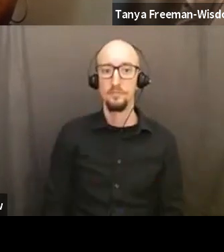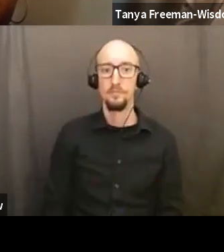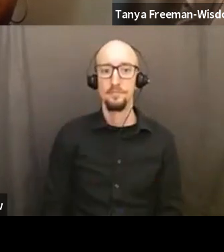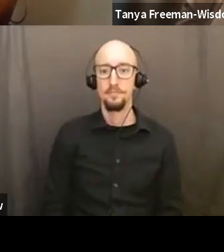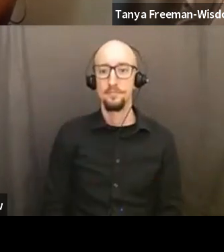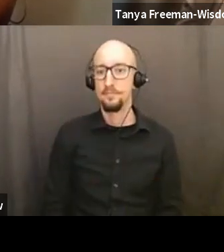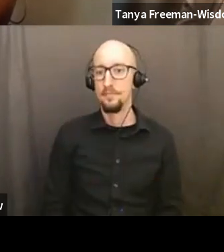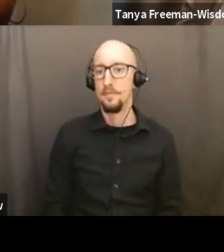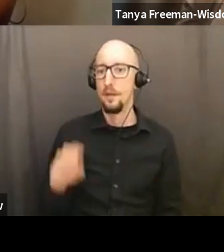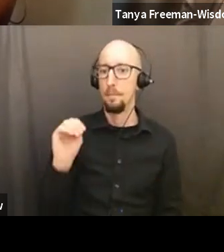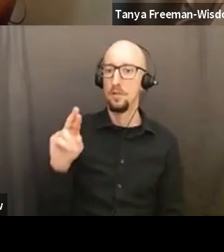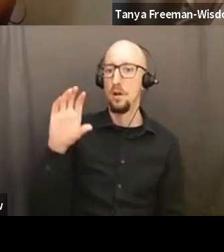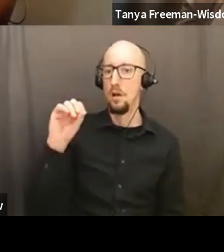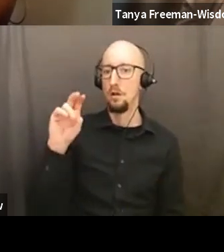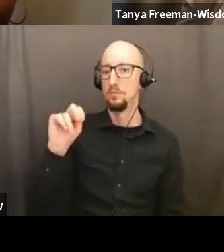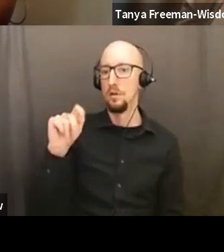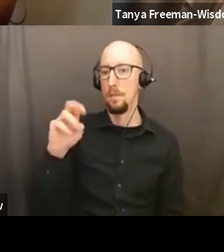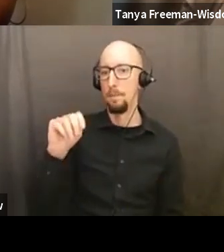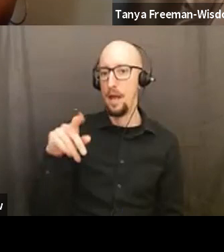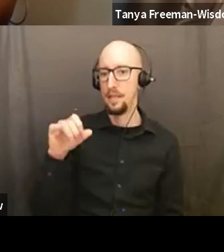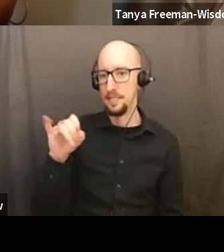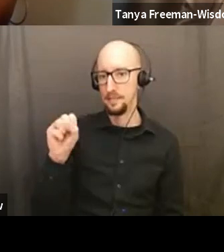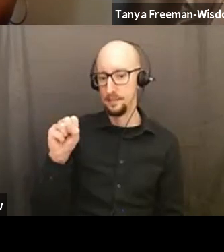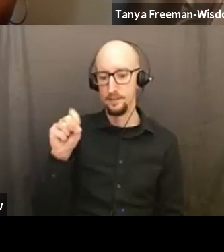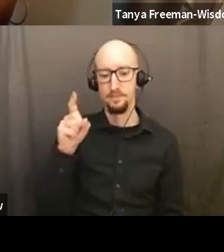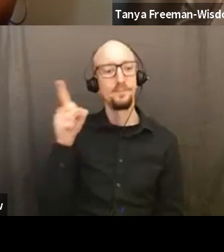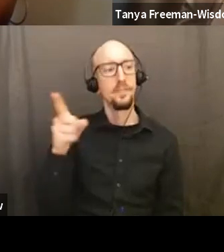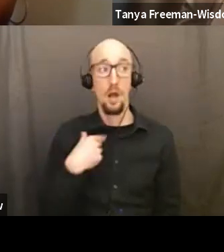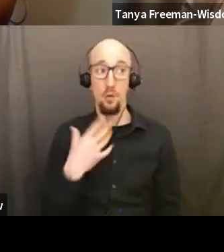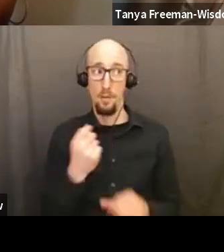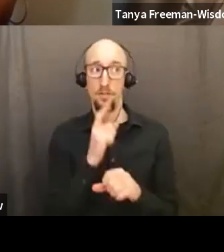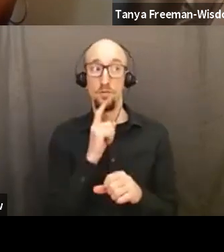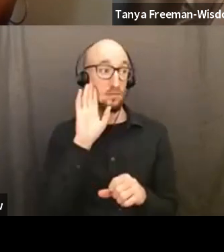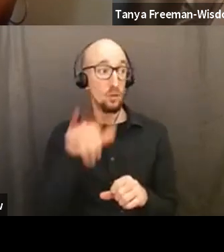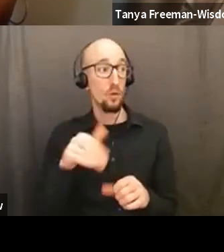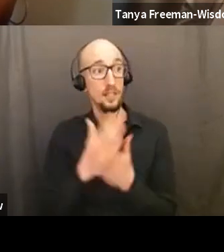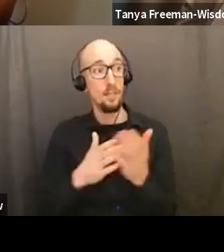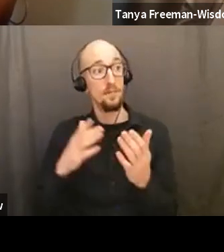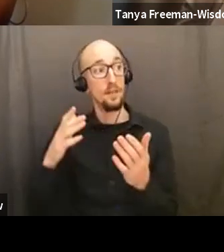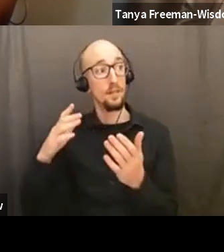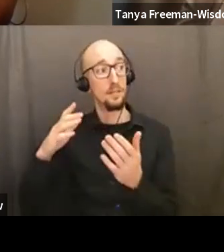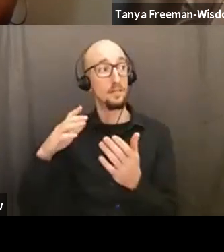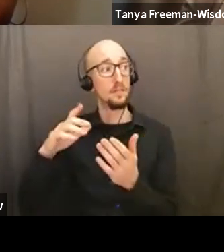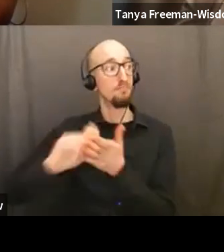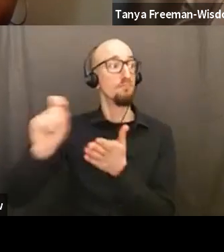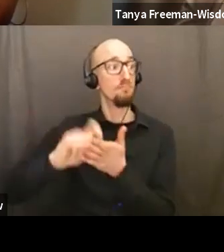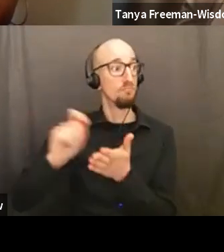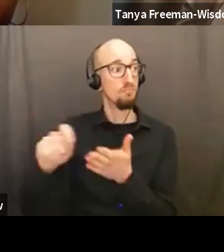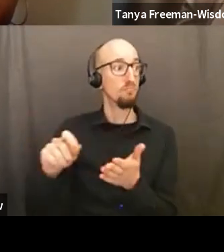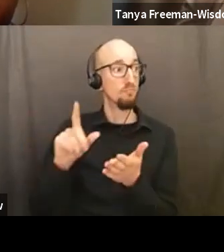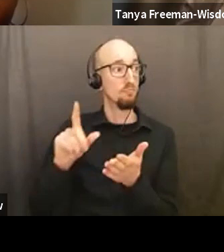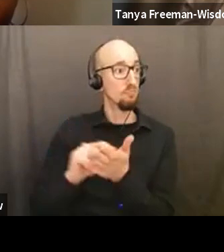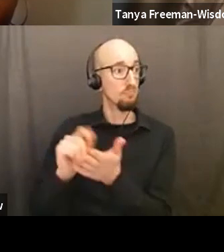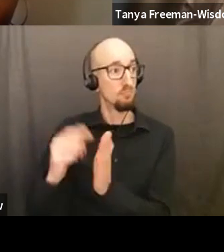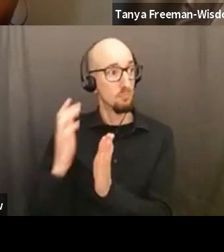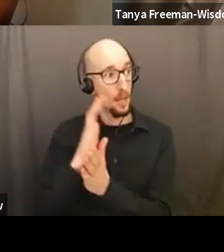I just want to make sure that some of the literature that has been forthcoming, that everybody is getting it,